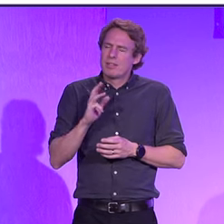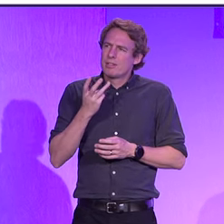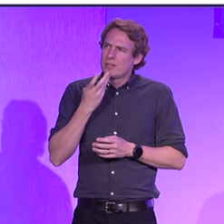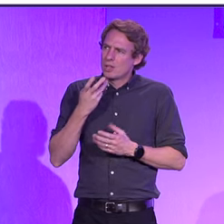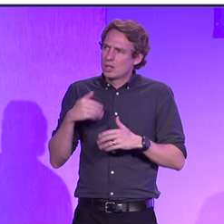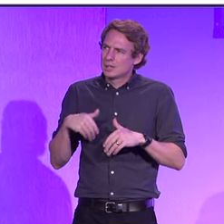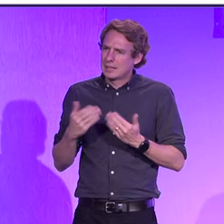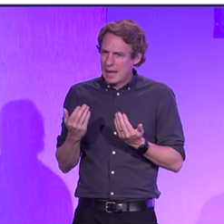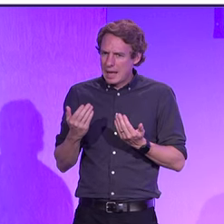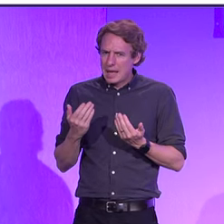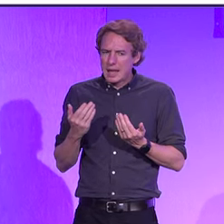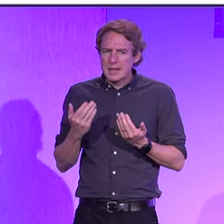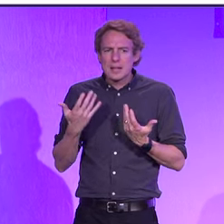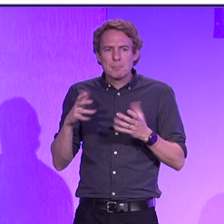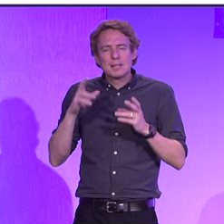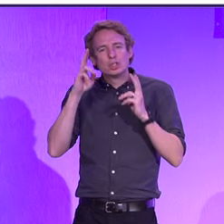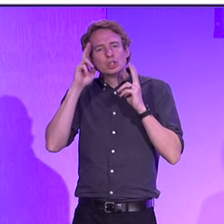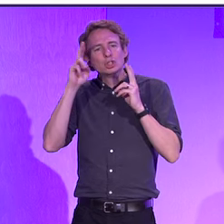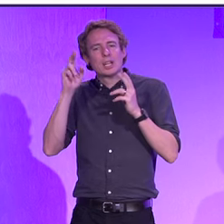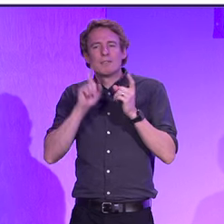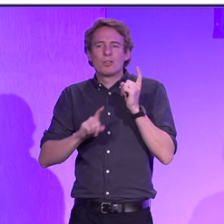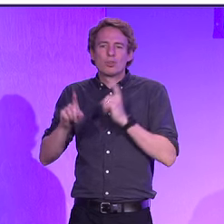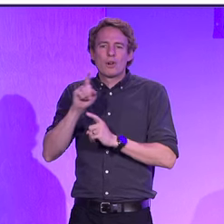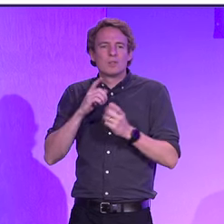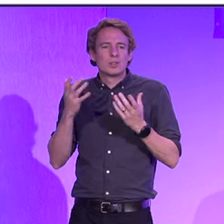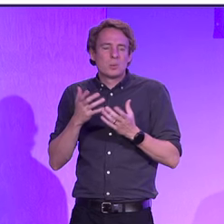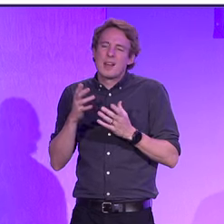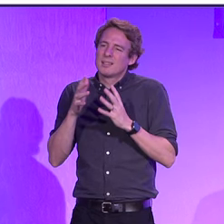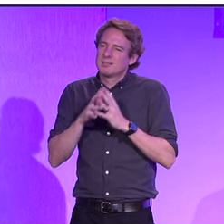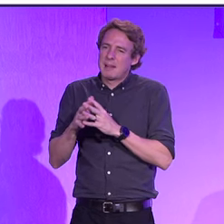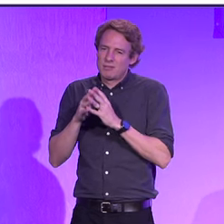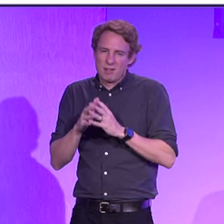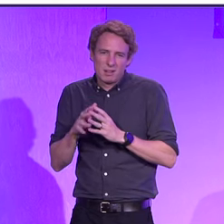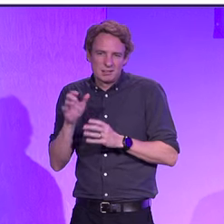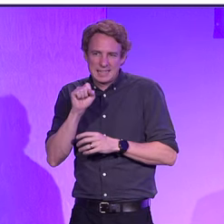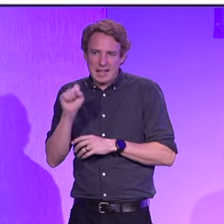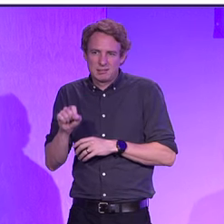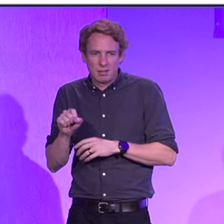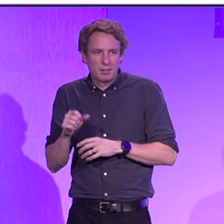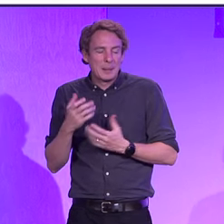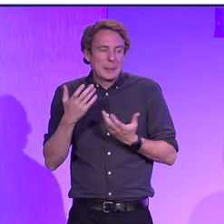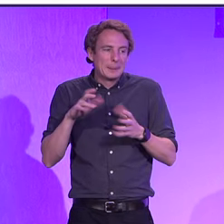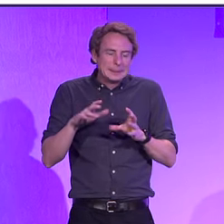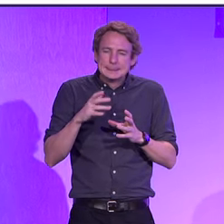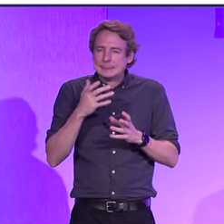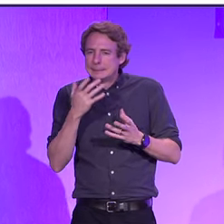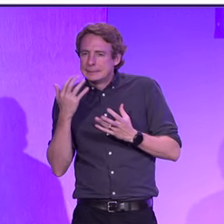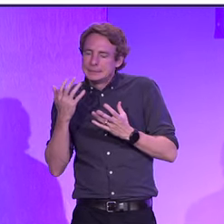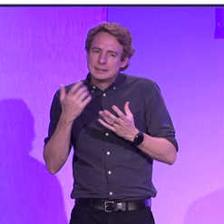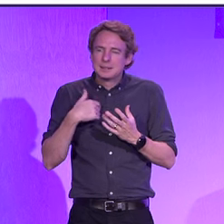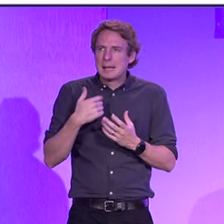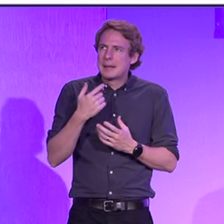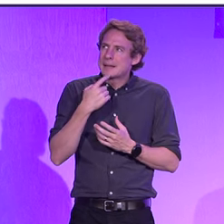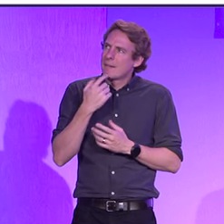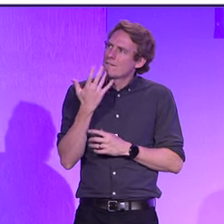My third day was at ChefConf Seattle, and they were doing Ignite talks. And so I said, why not? I'll do one, and what can I really talk